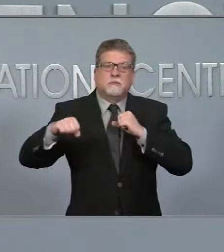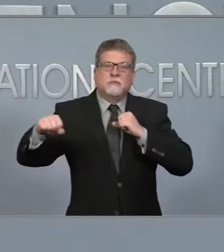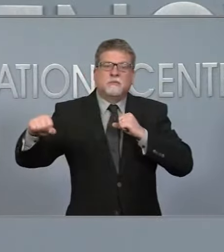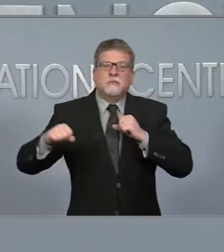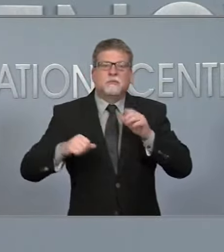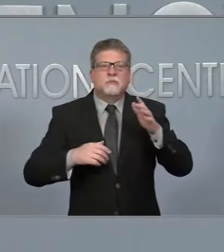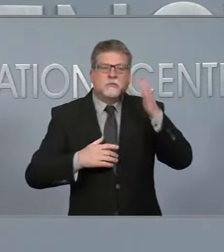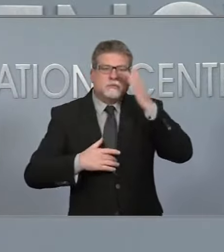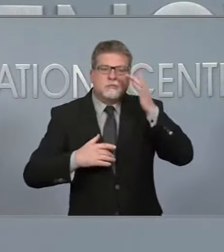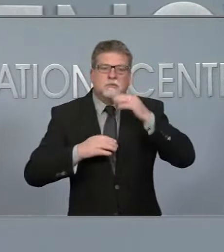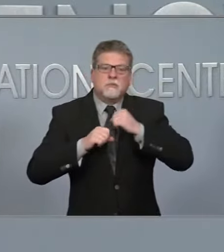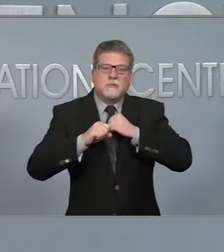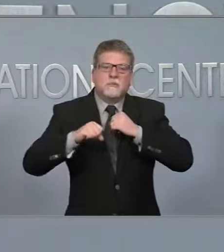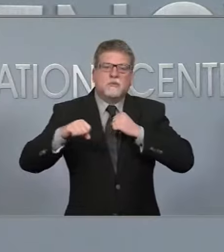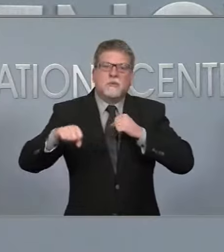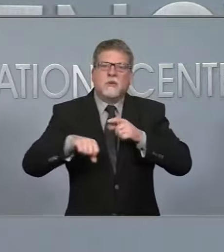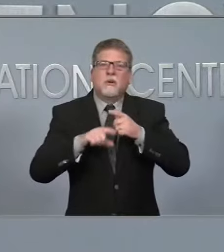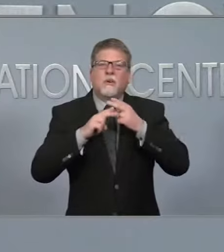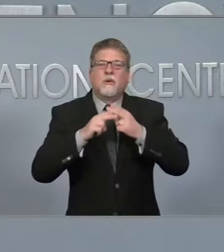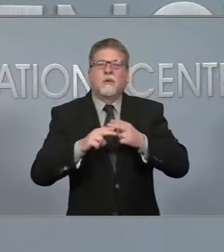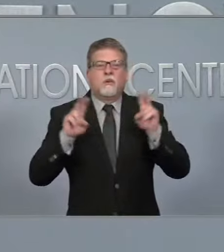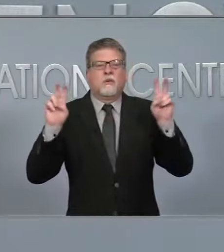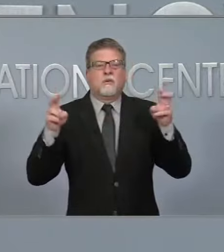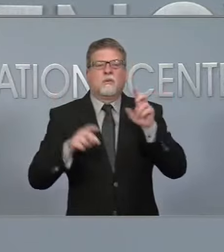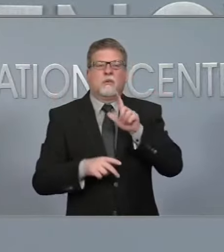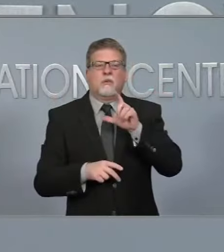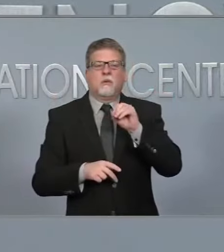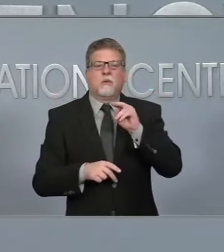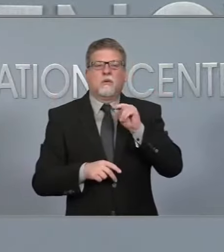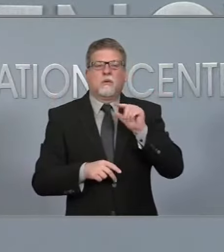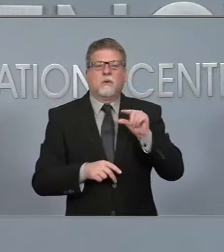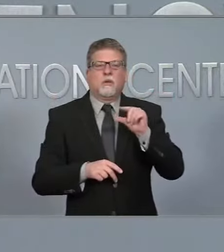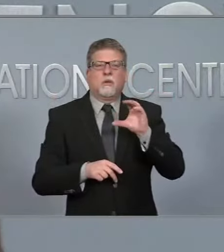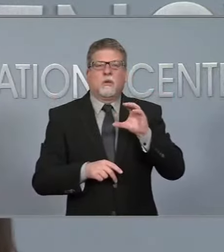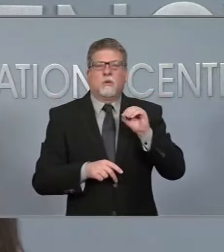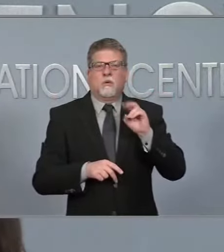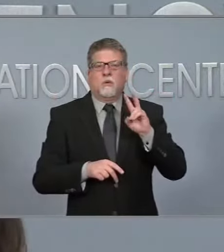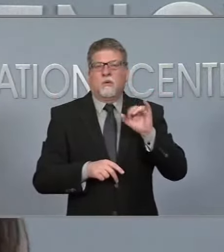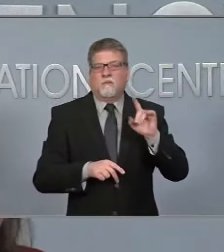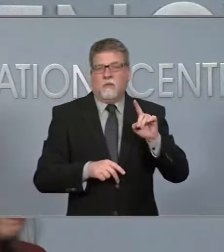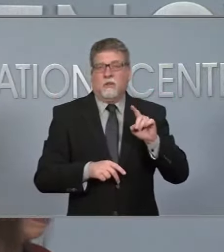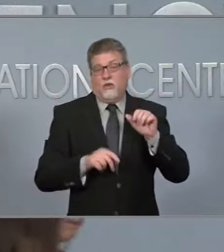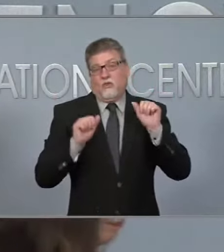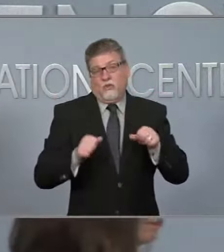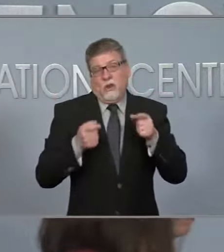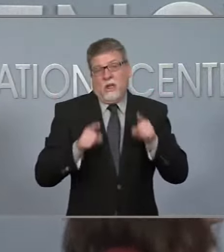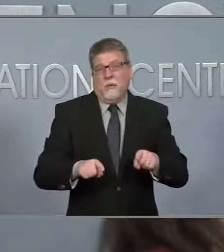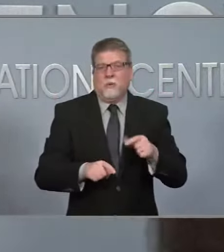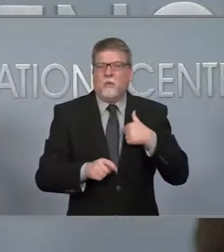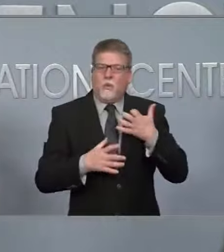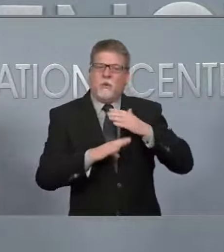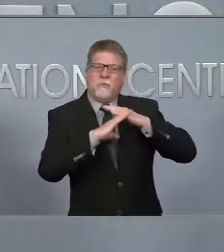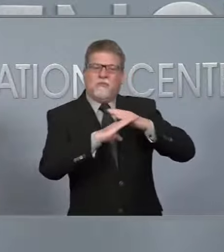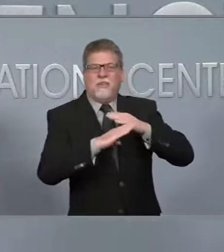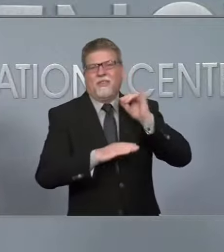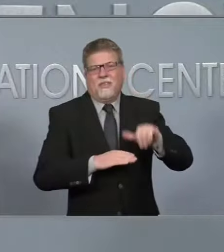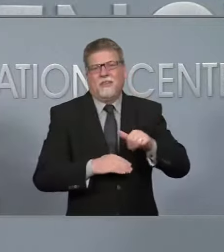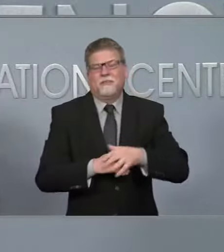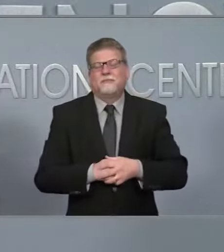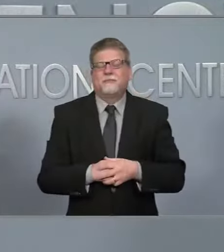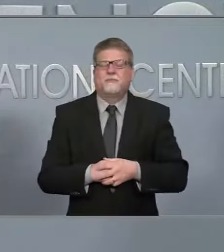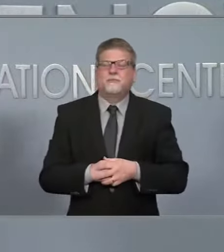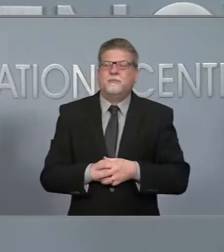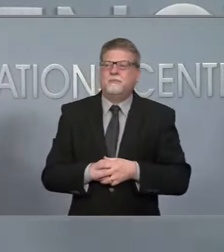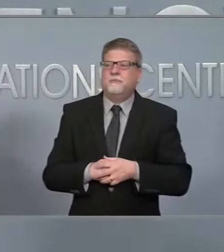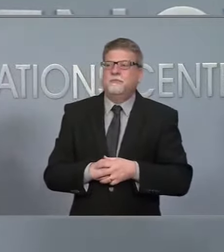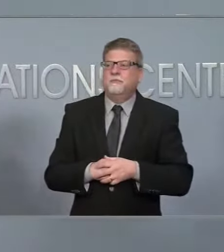partners like our pediatricians have that information and can continue to provide it. Governor, last question for you. I